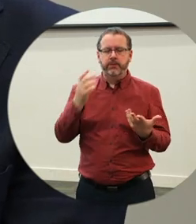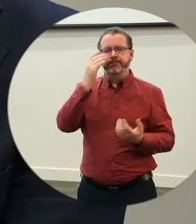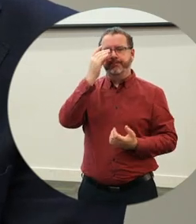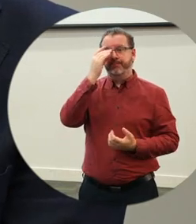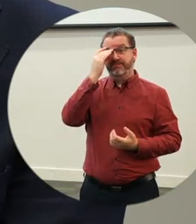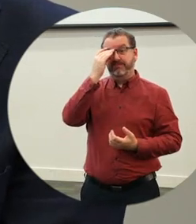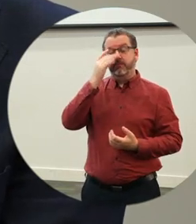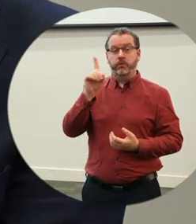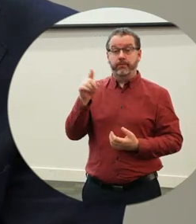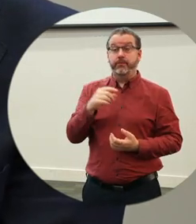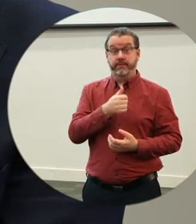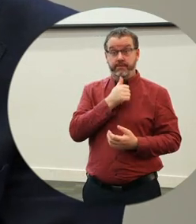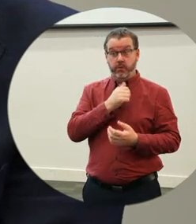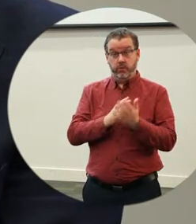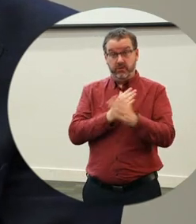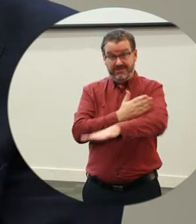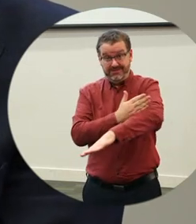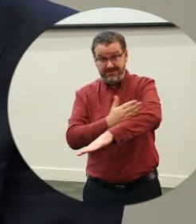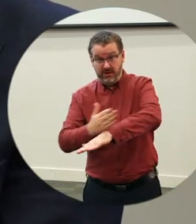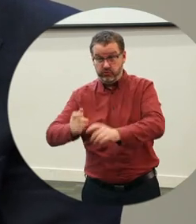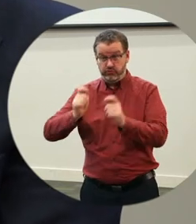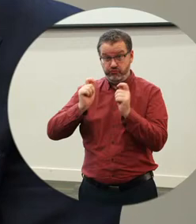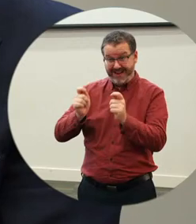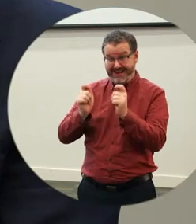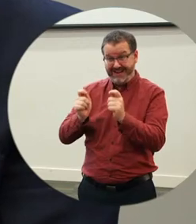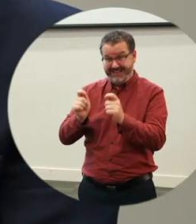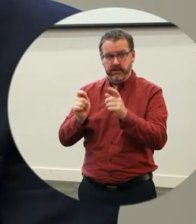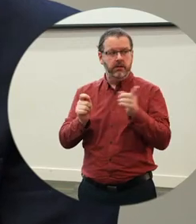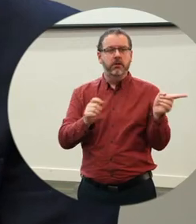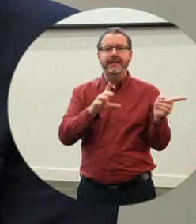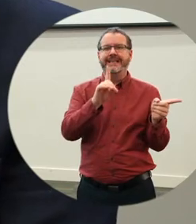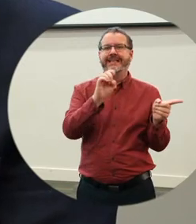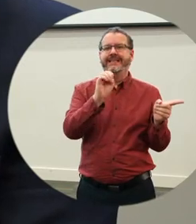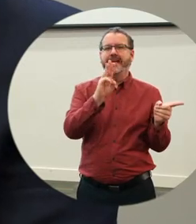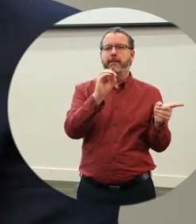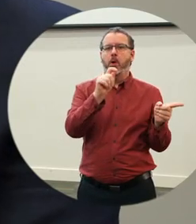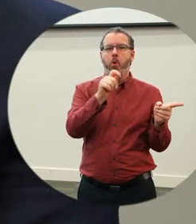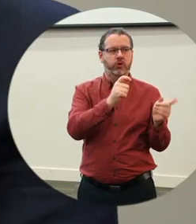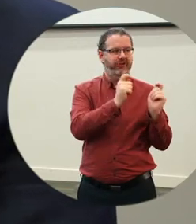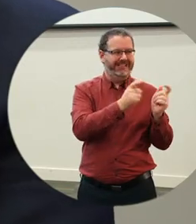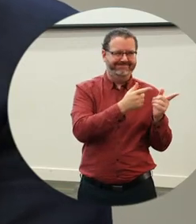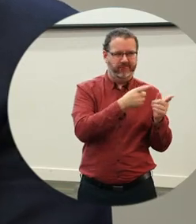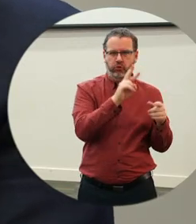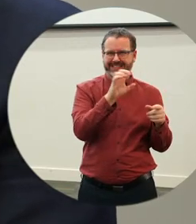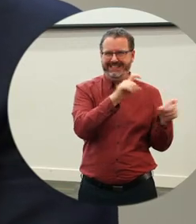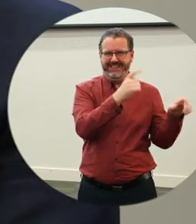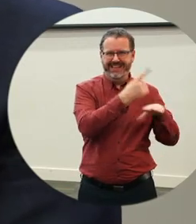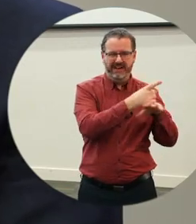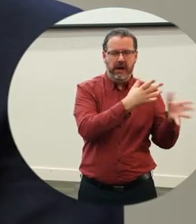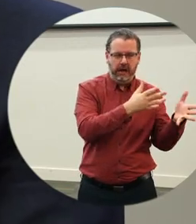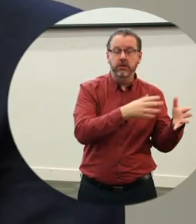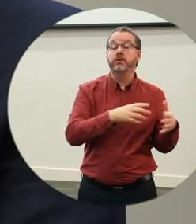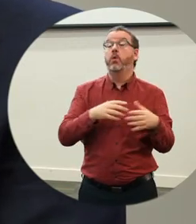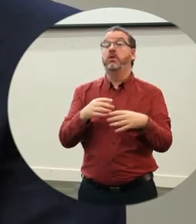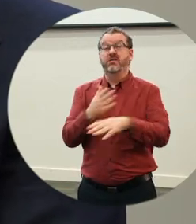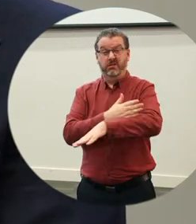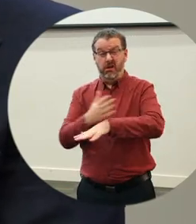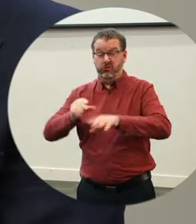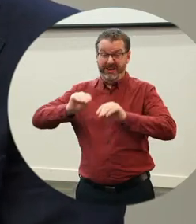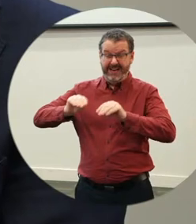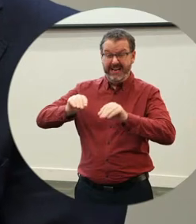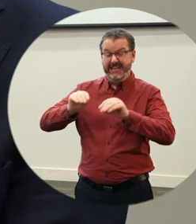the depot wasn't available yet, the RIC were still there. The guards started in Ship Street, then they went to the RDS, then they went to